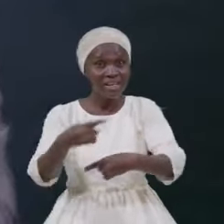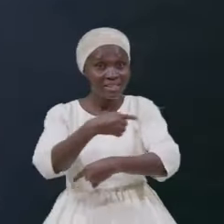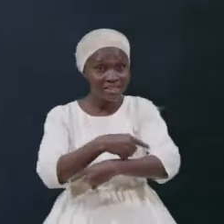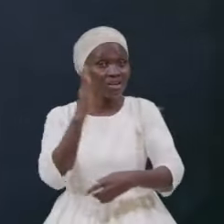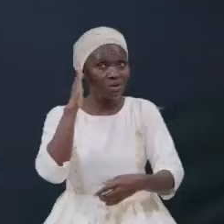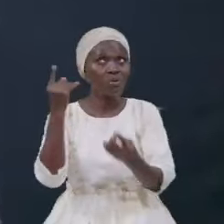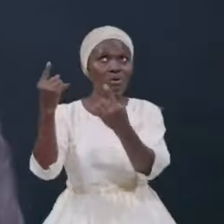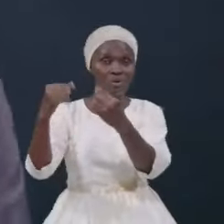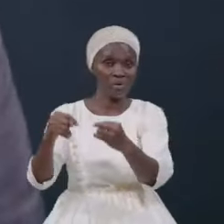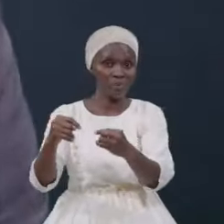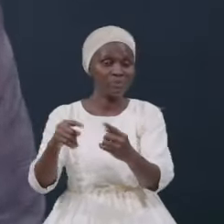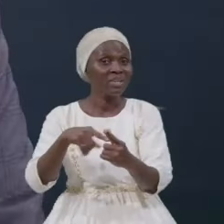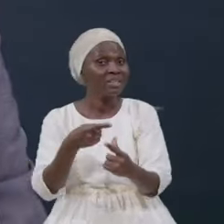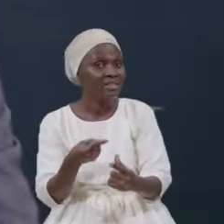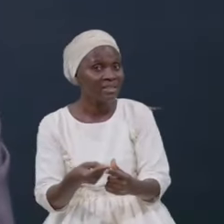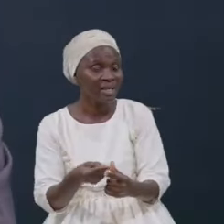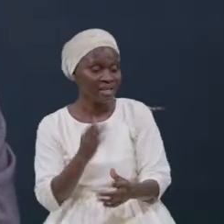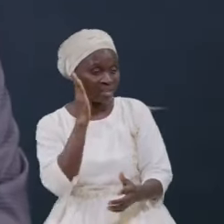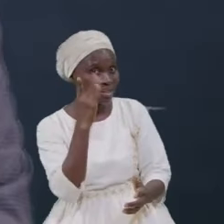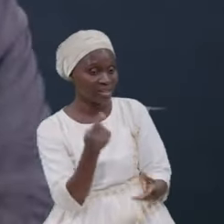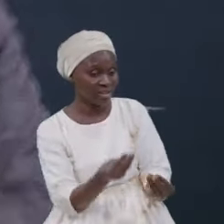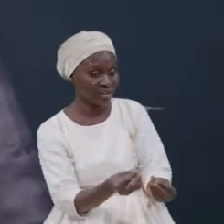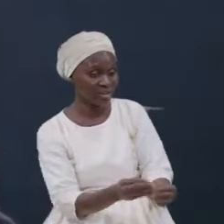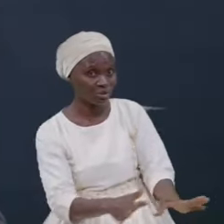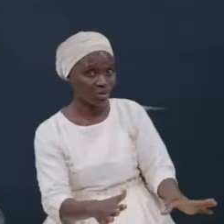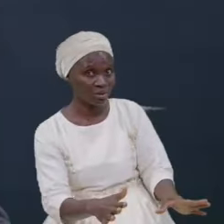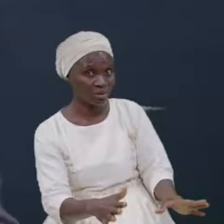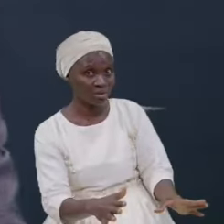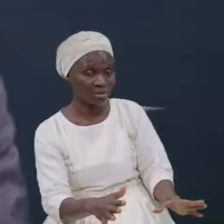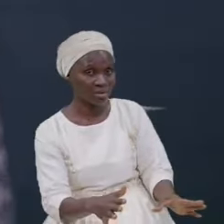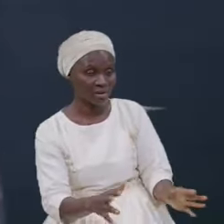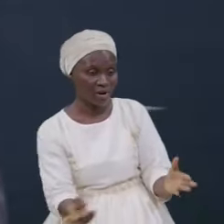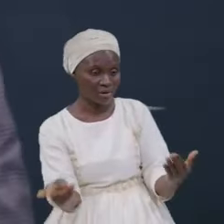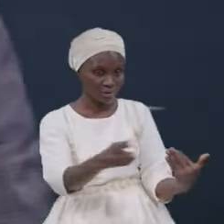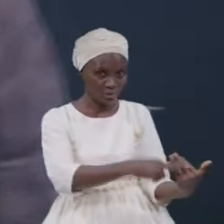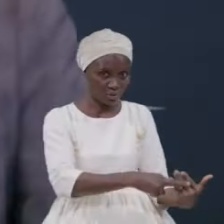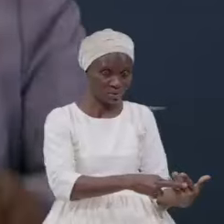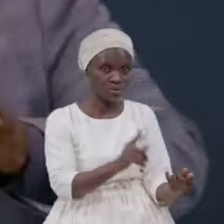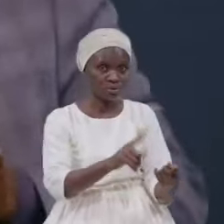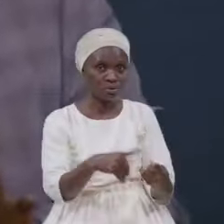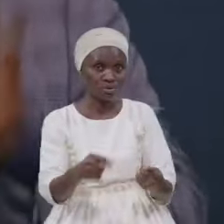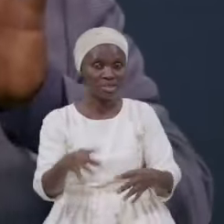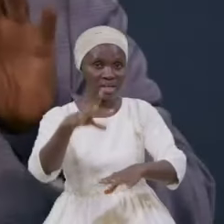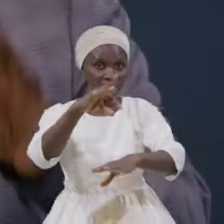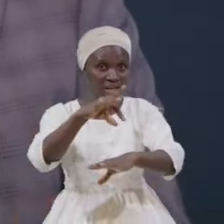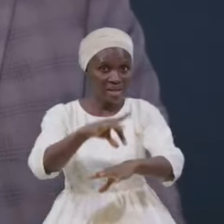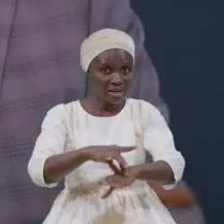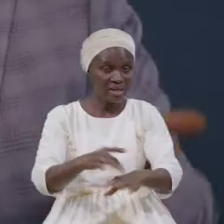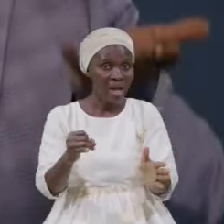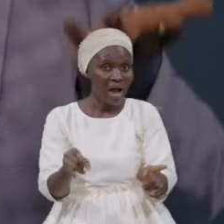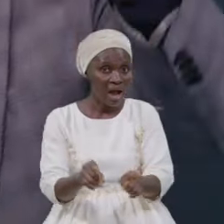dust return to the earth as it was, and the spirit